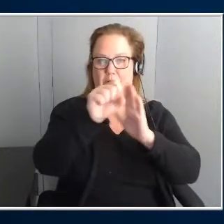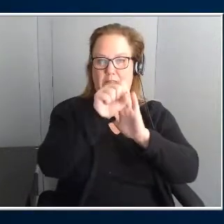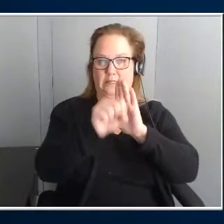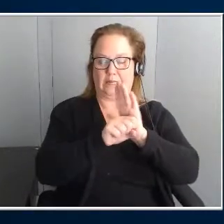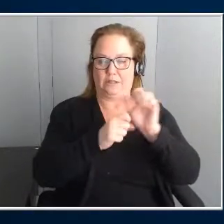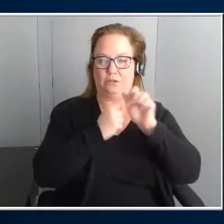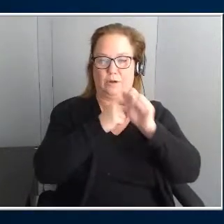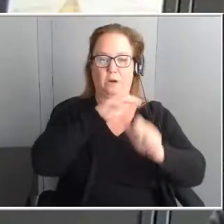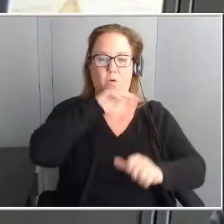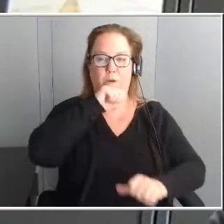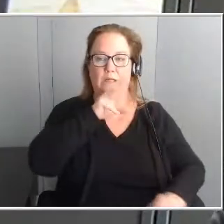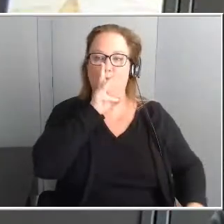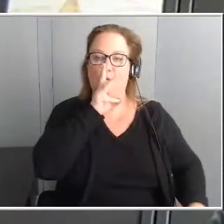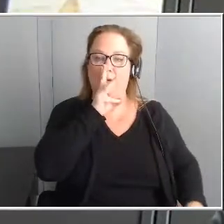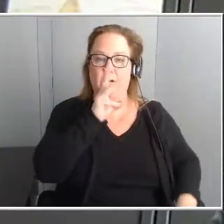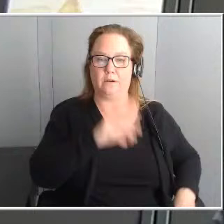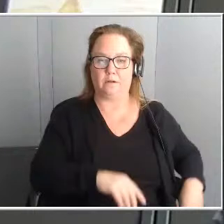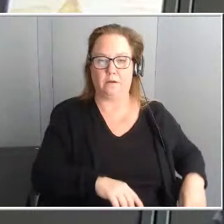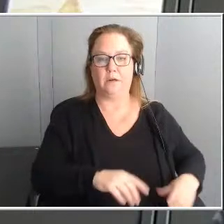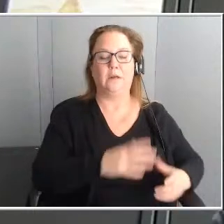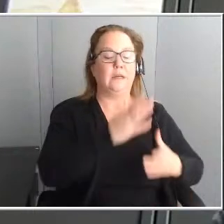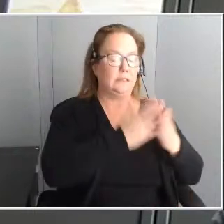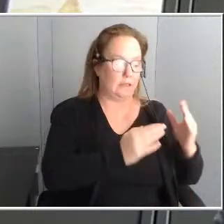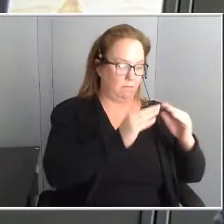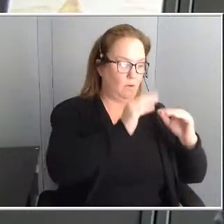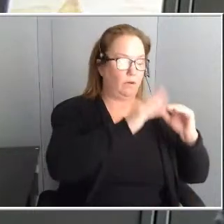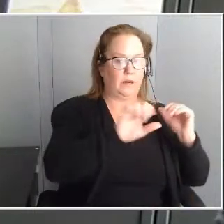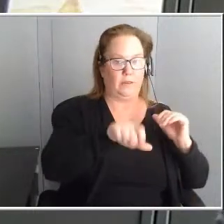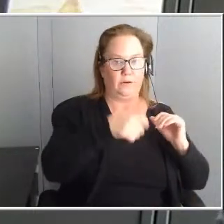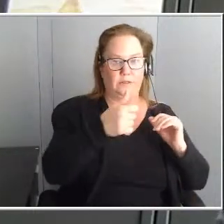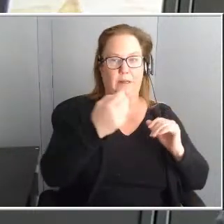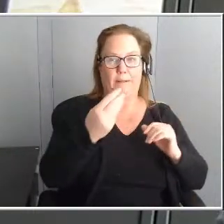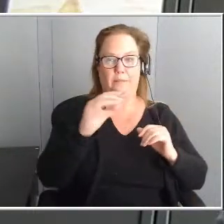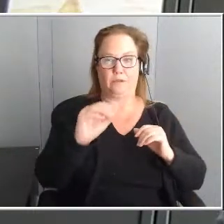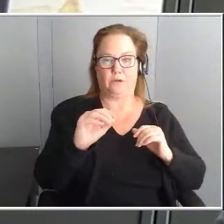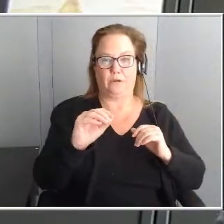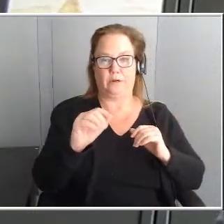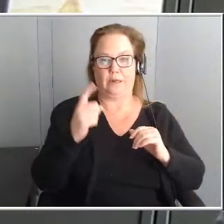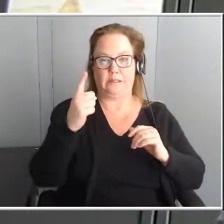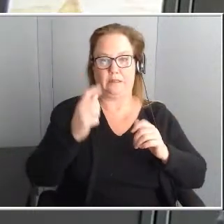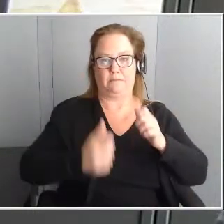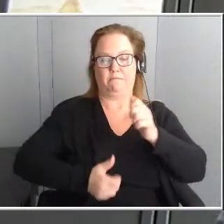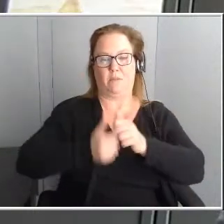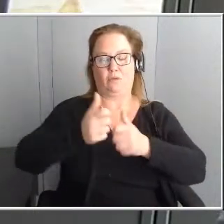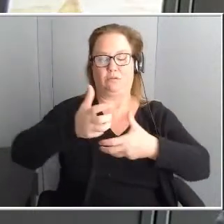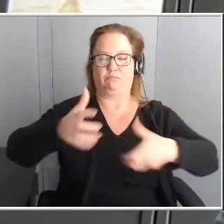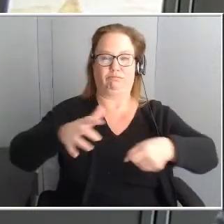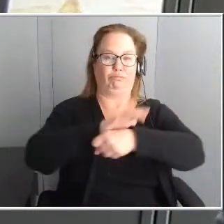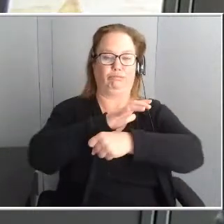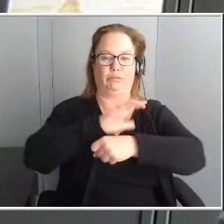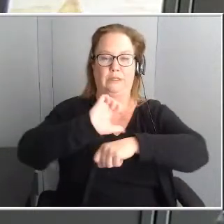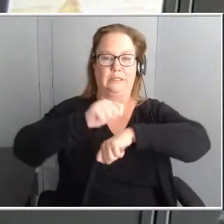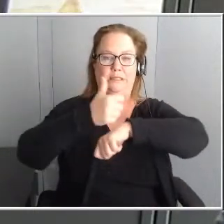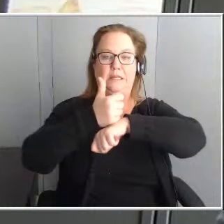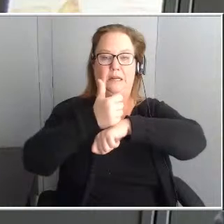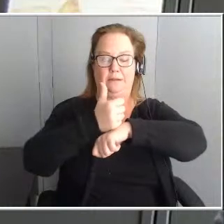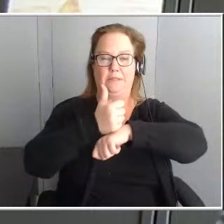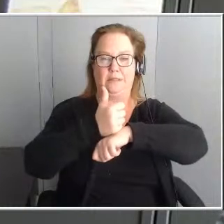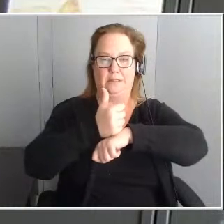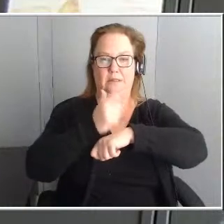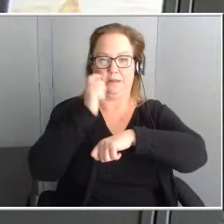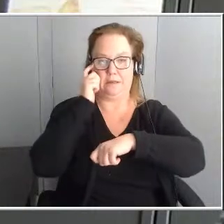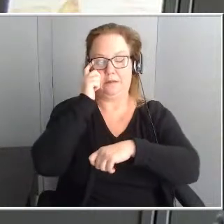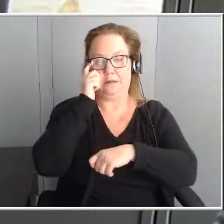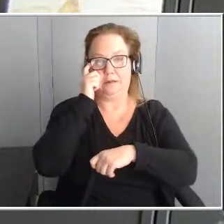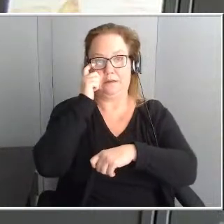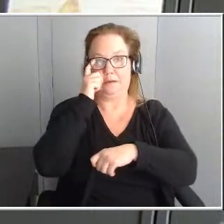wastewater? Some more than others. I have to say Missouri has one of the most comprehensive setups. Interesting. We got on